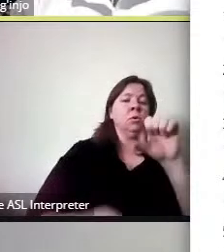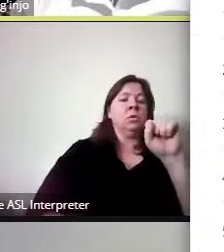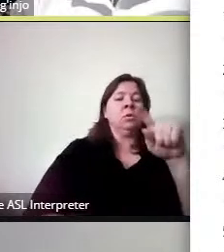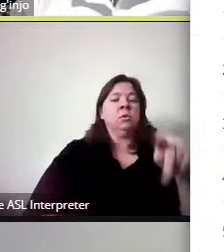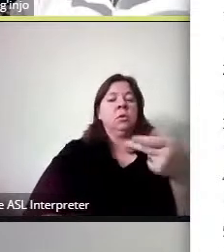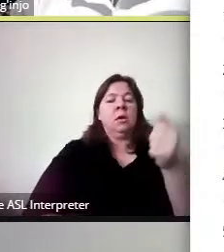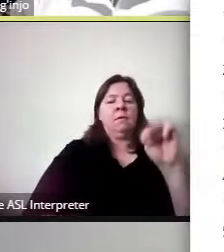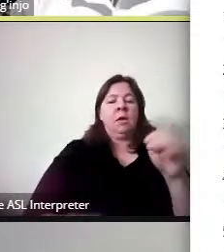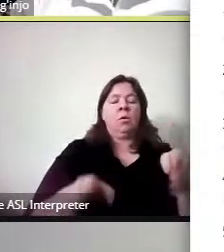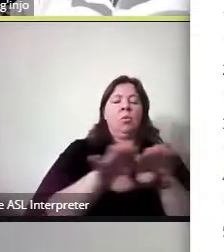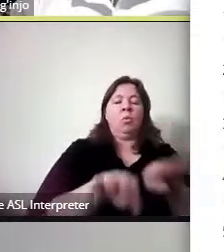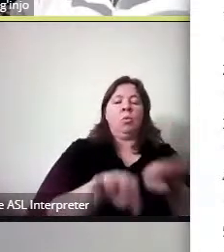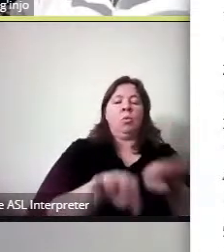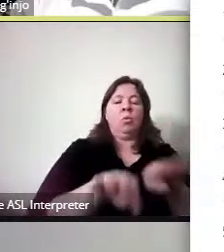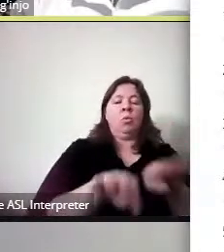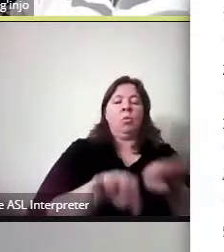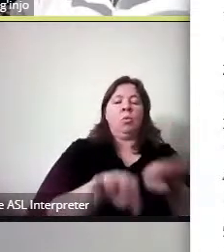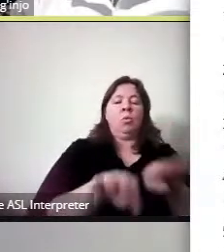it up.